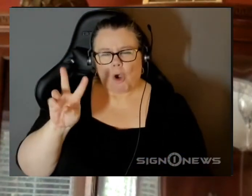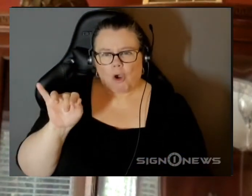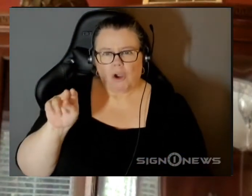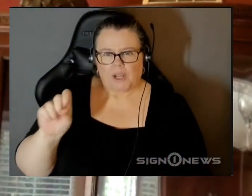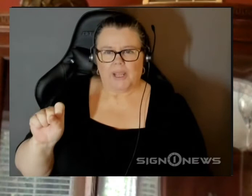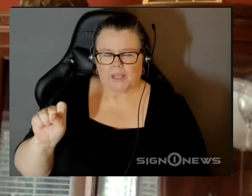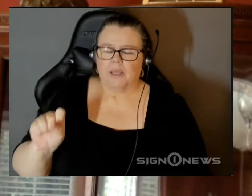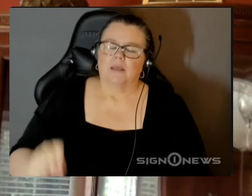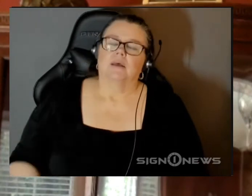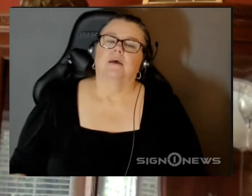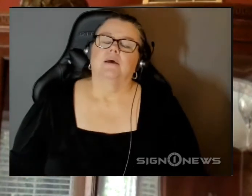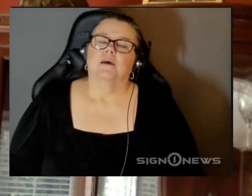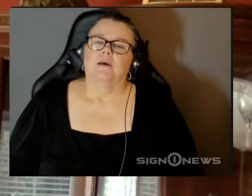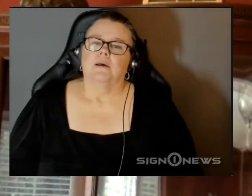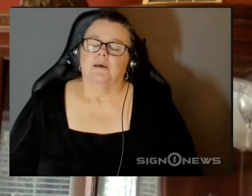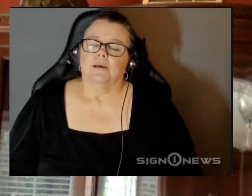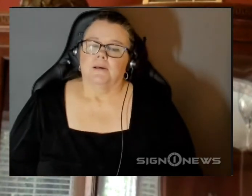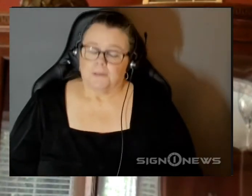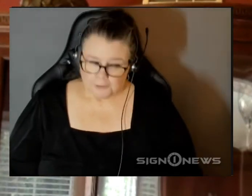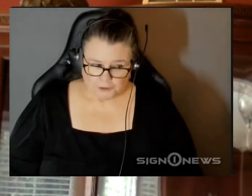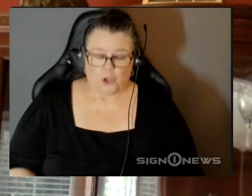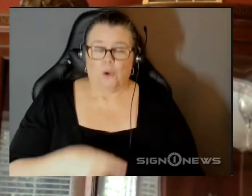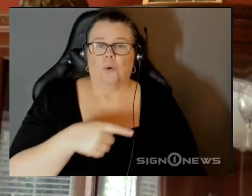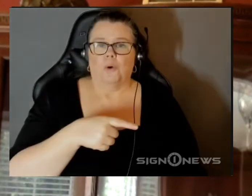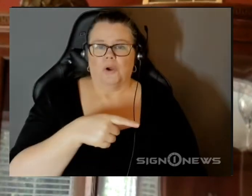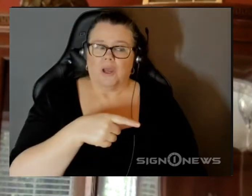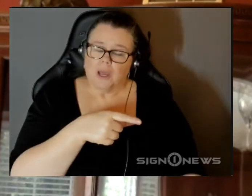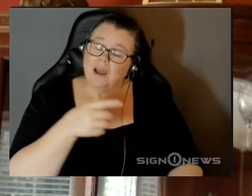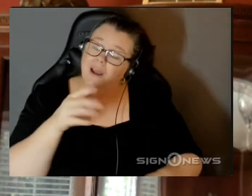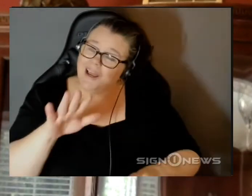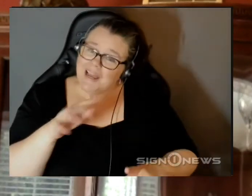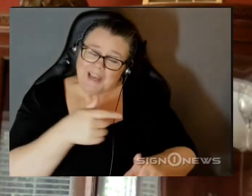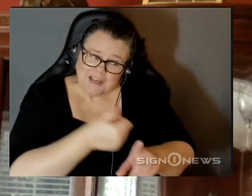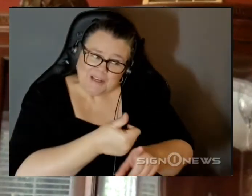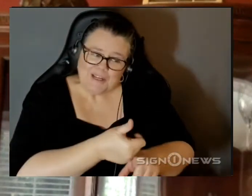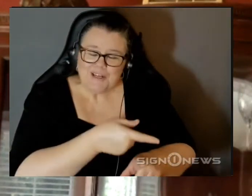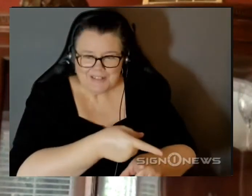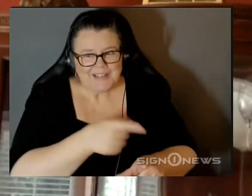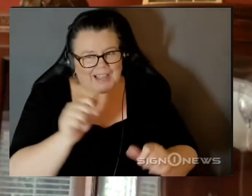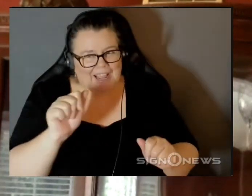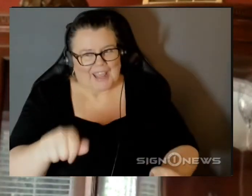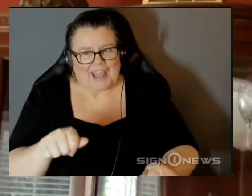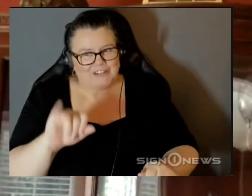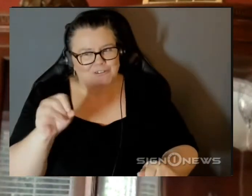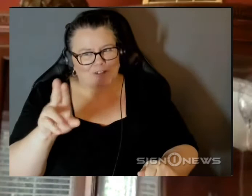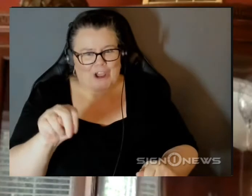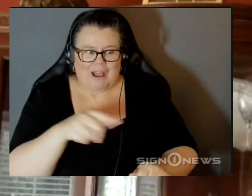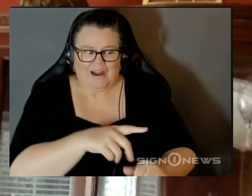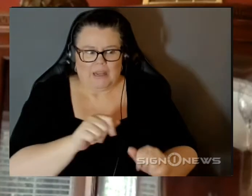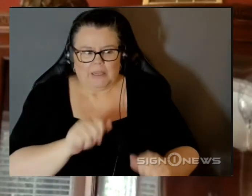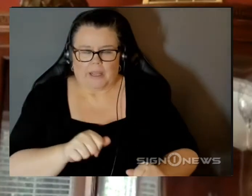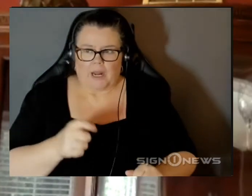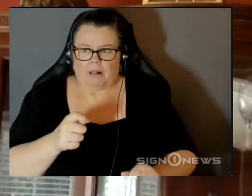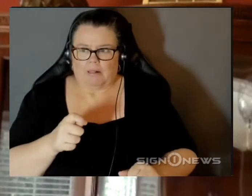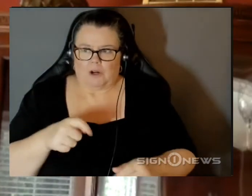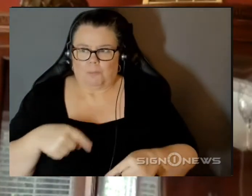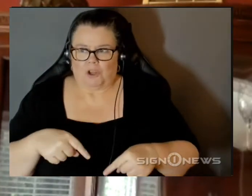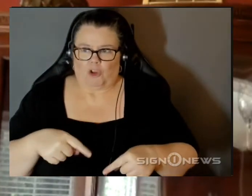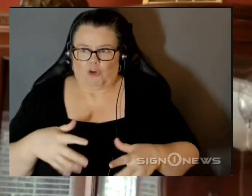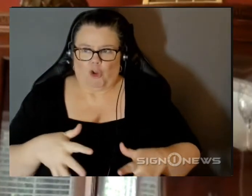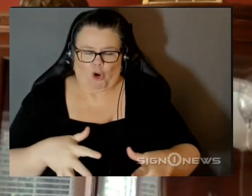so that he would, you know, he gets pretty nervous, and she wanted him to be eloquent enough in front of the judge. And that's how it worked.